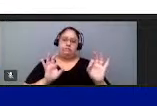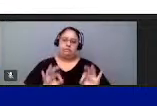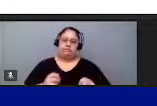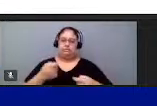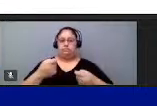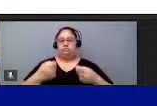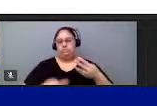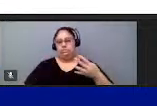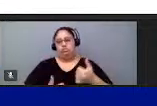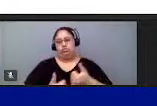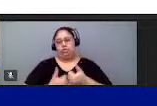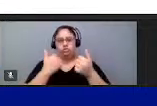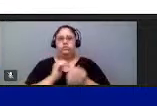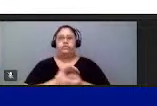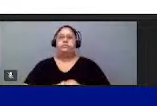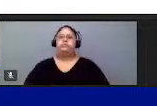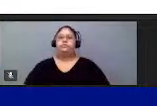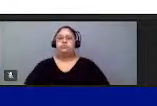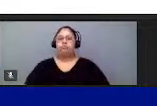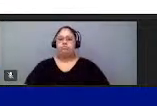to get my